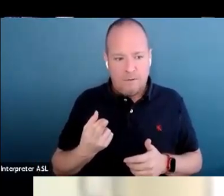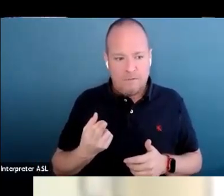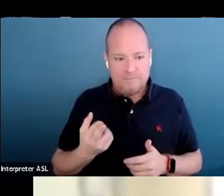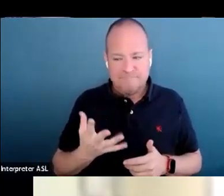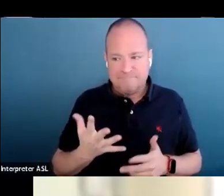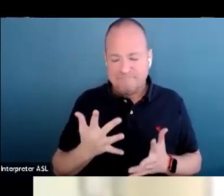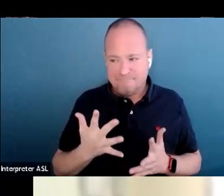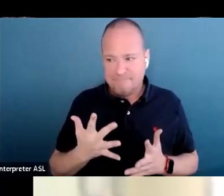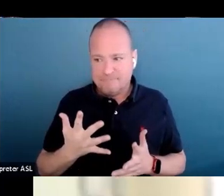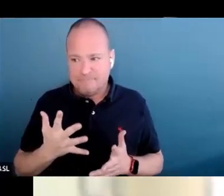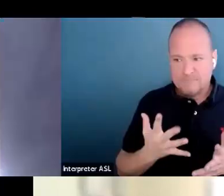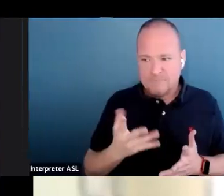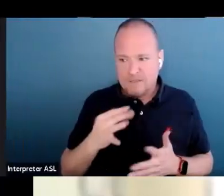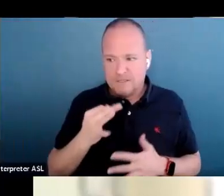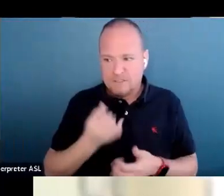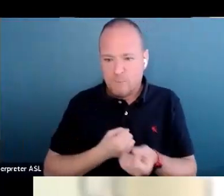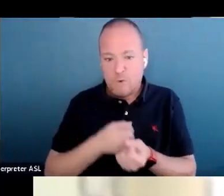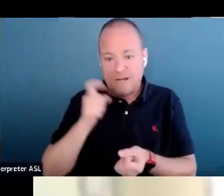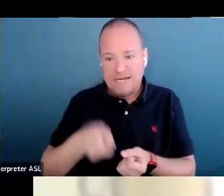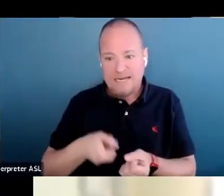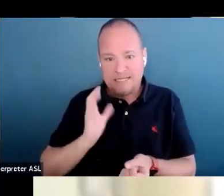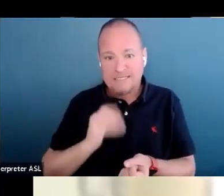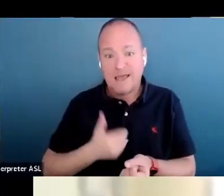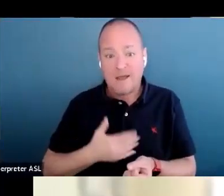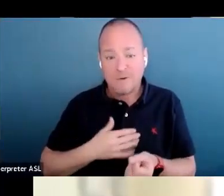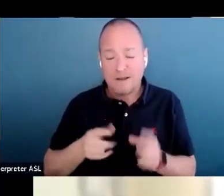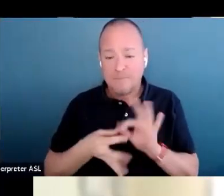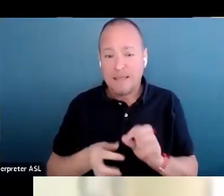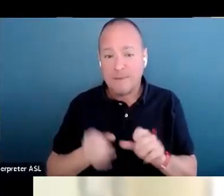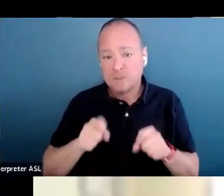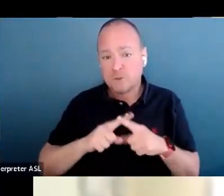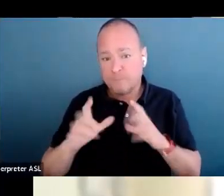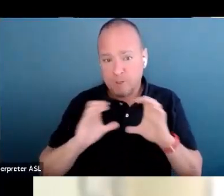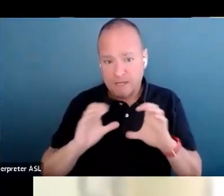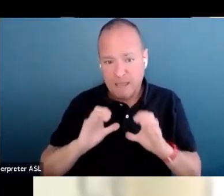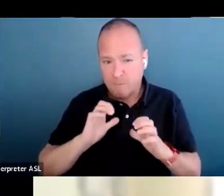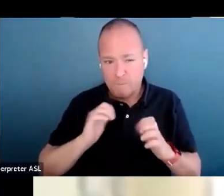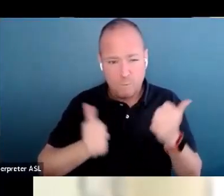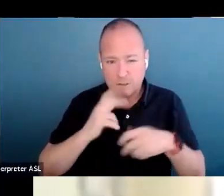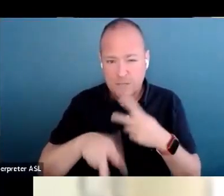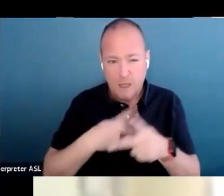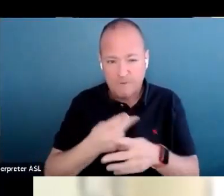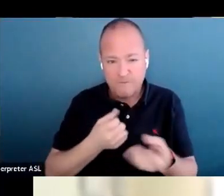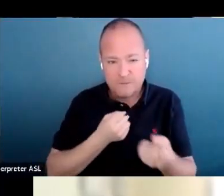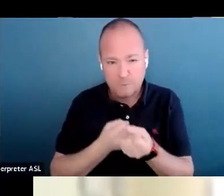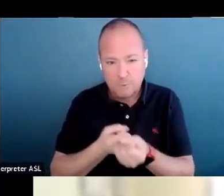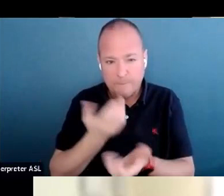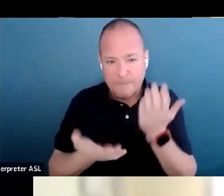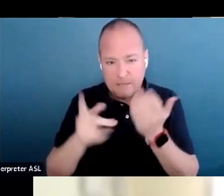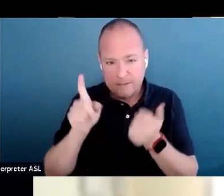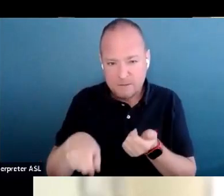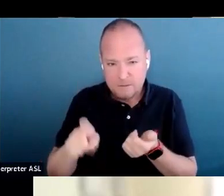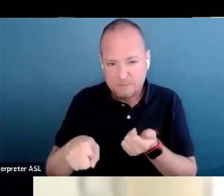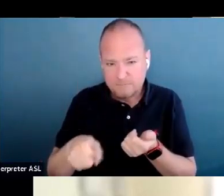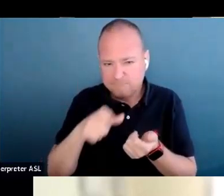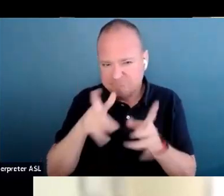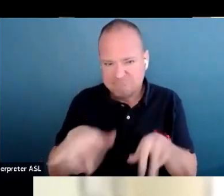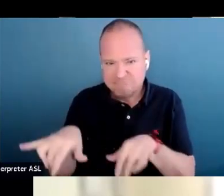high their support needs are in terms of being able to communicate, and what kind of supports they might need. There isn't